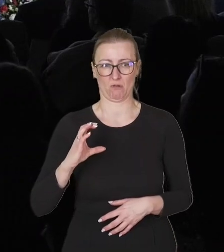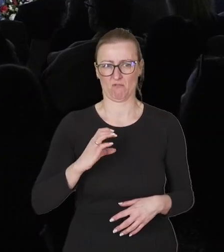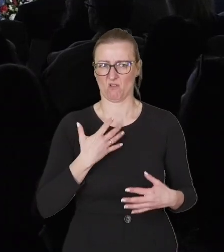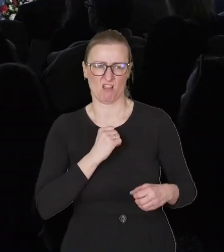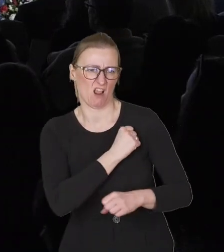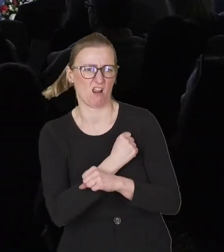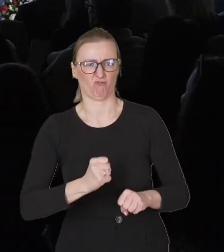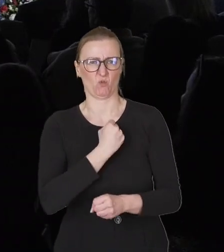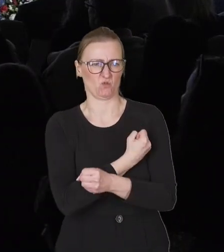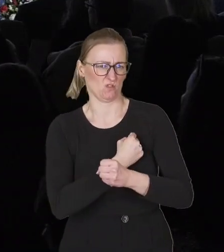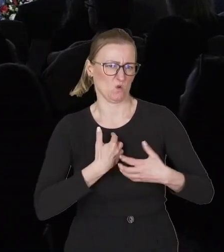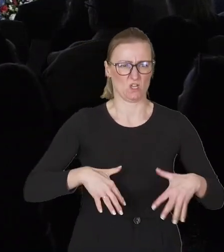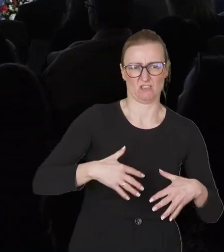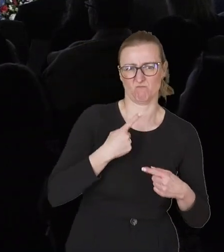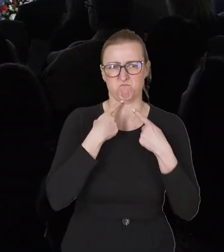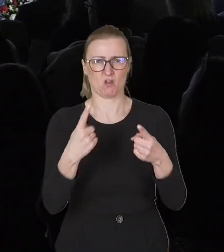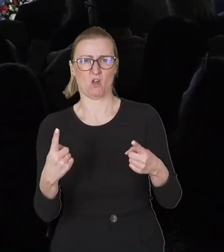in the morning, this